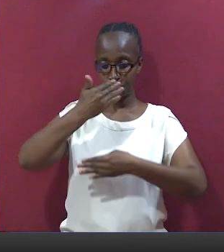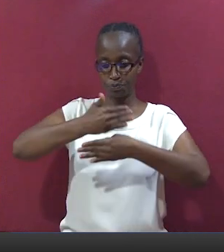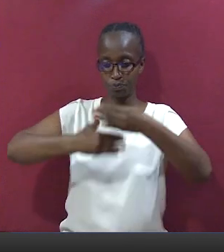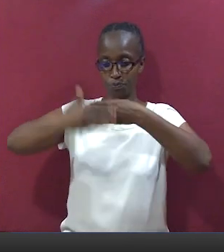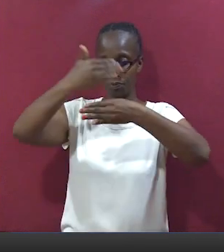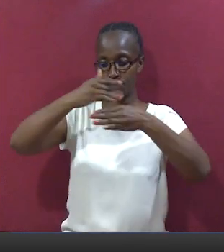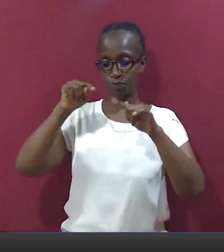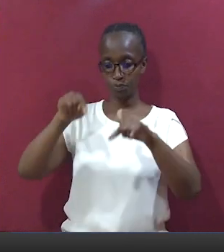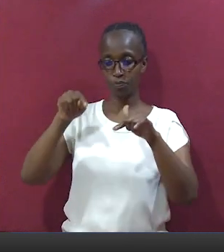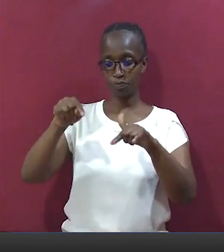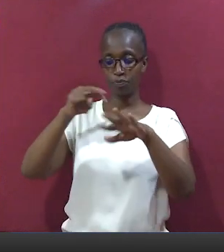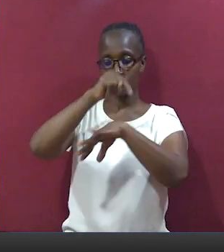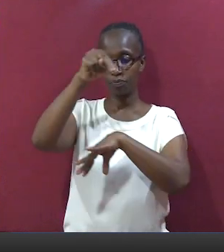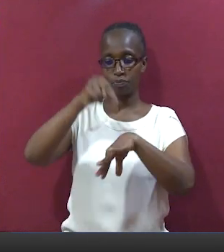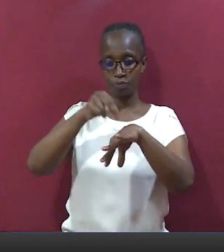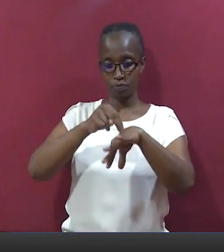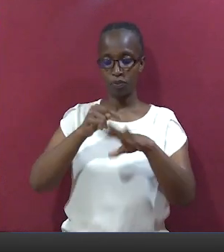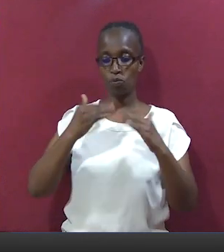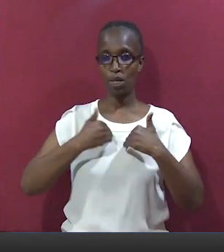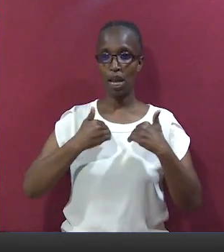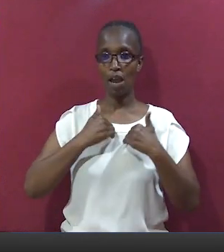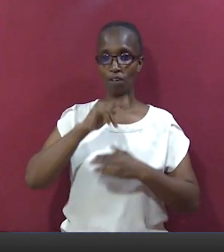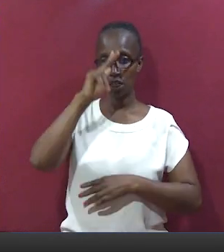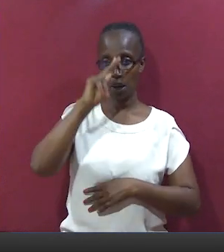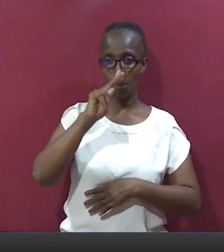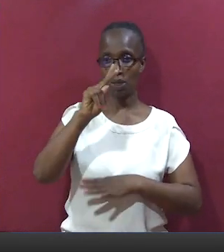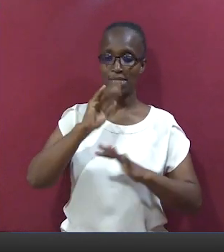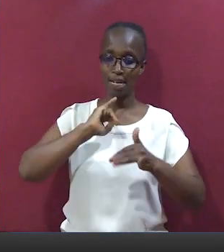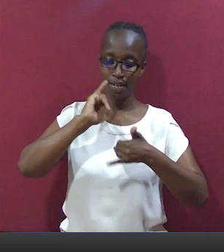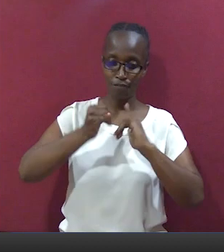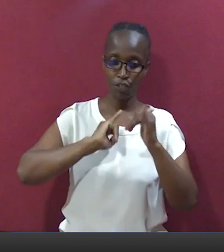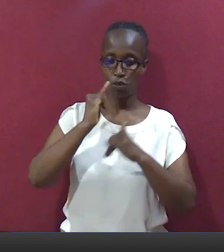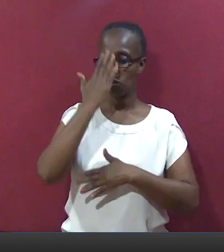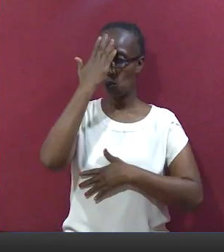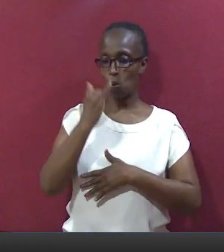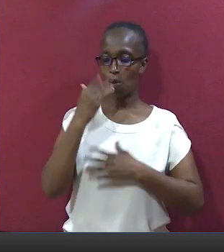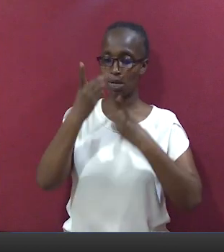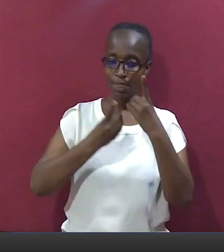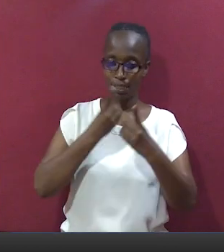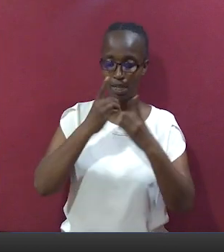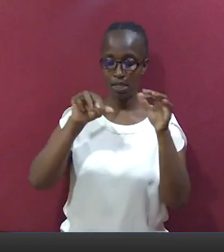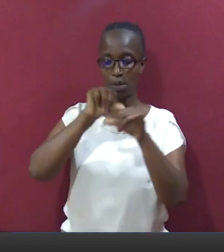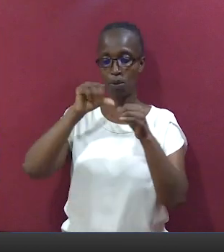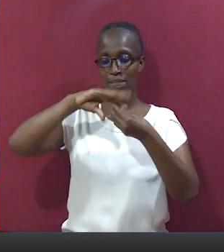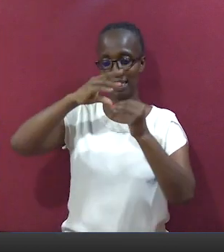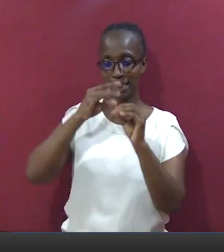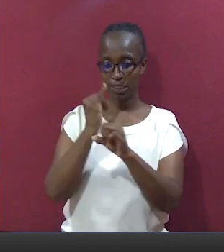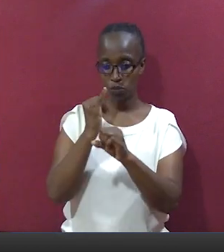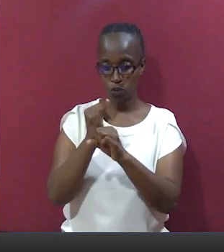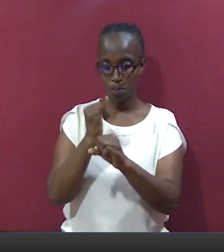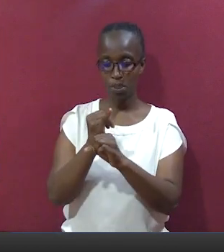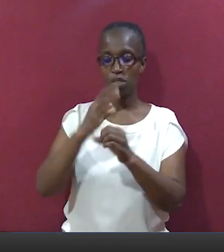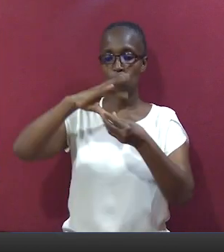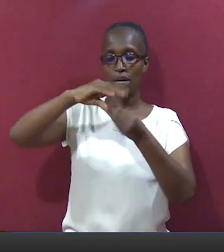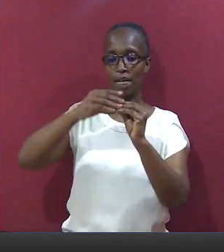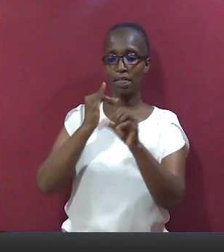this big cake. We are having policy interventions. Why are we discussing about creating jobs?